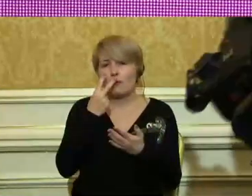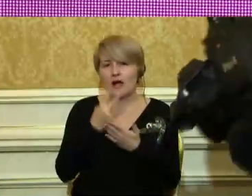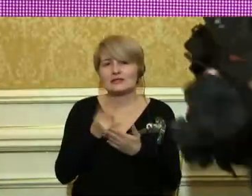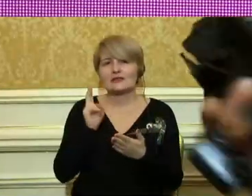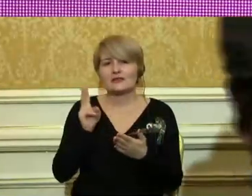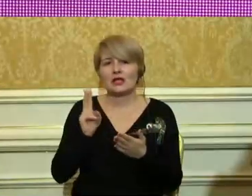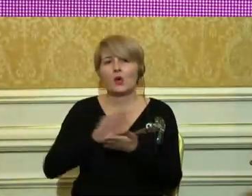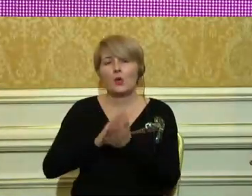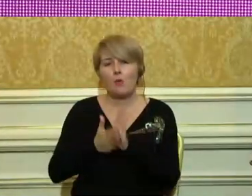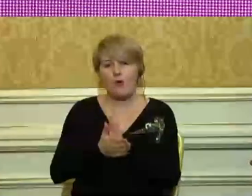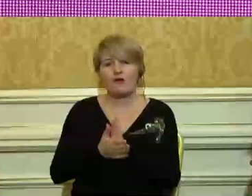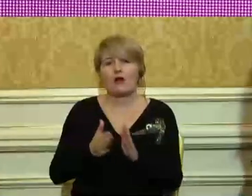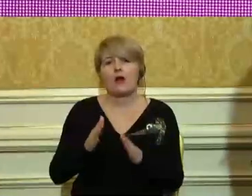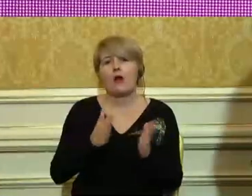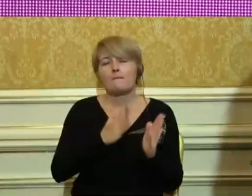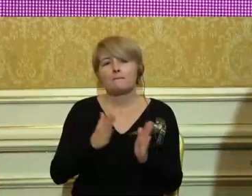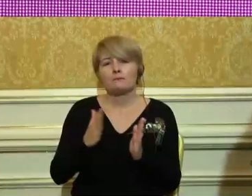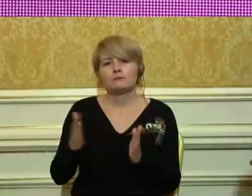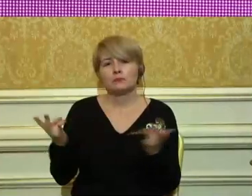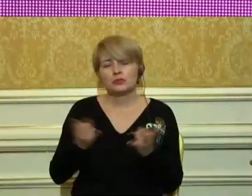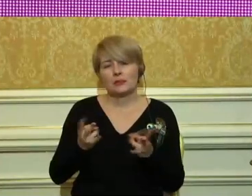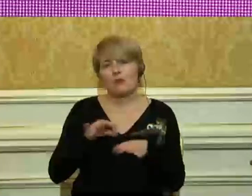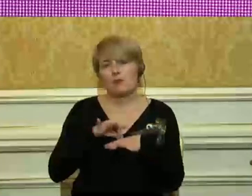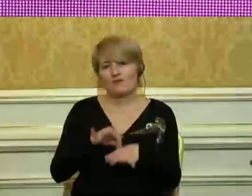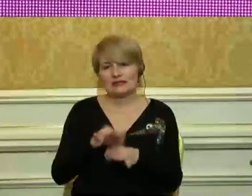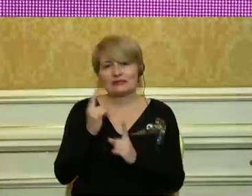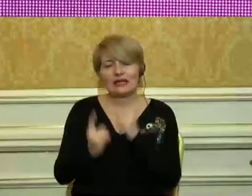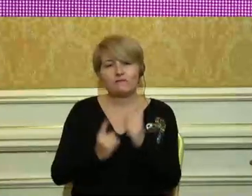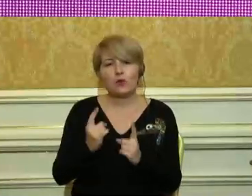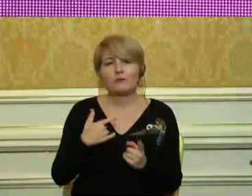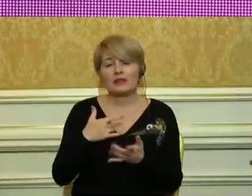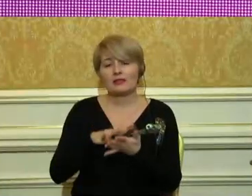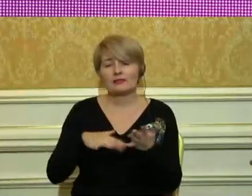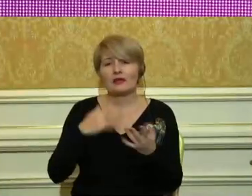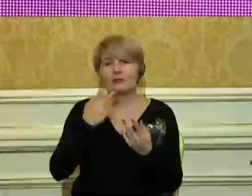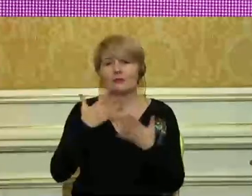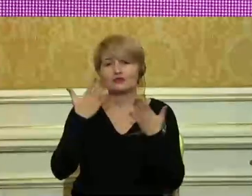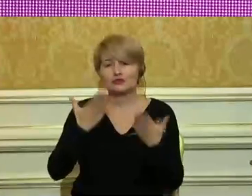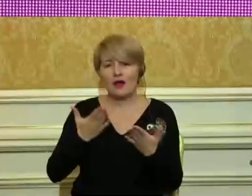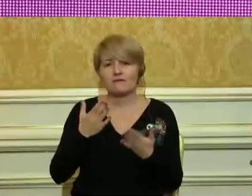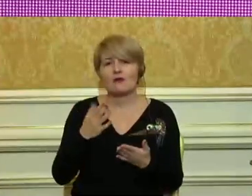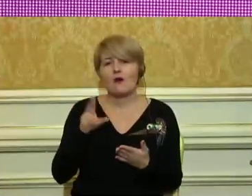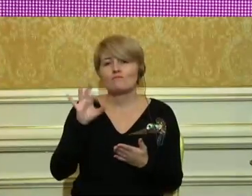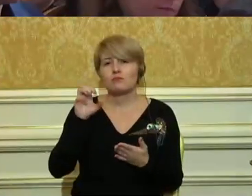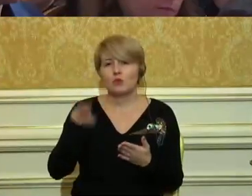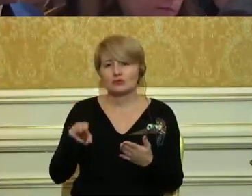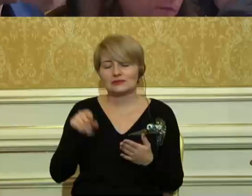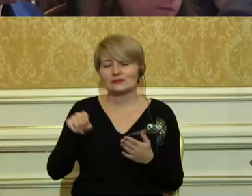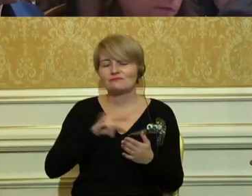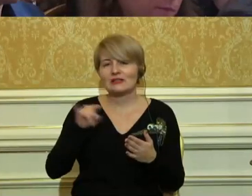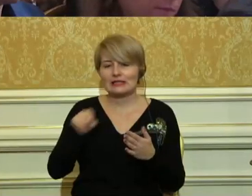meaningful thing in our parliament. So we have to explain what type of conditions we have to hold for our reforming process.